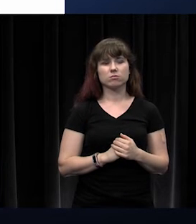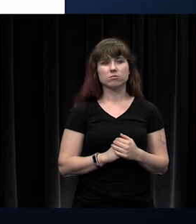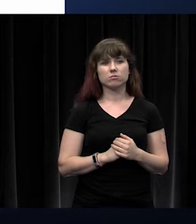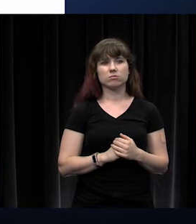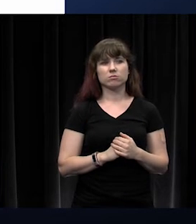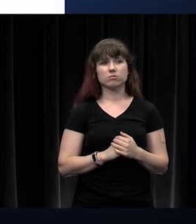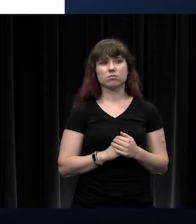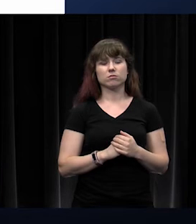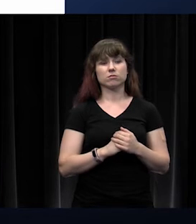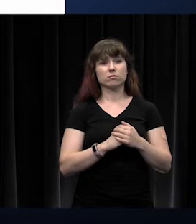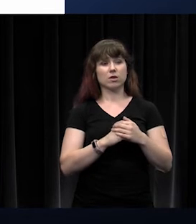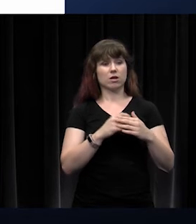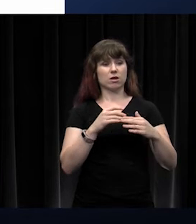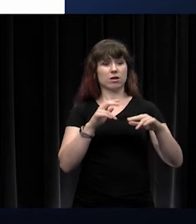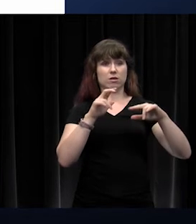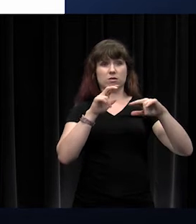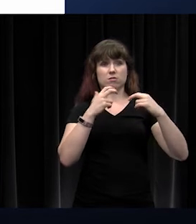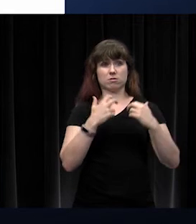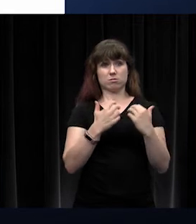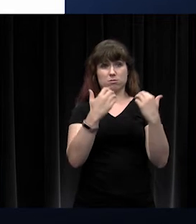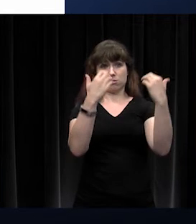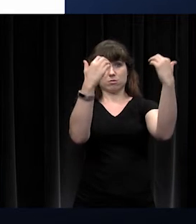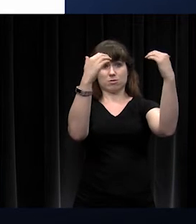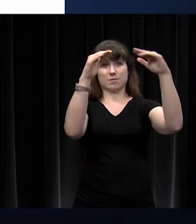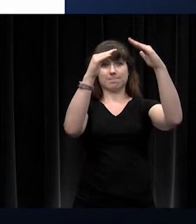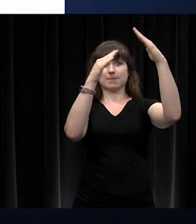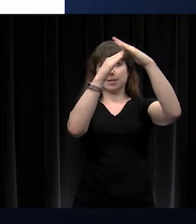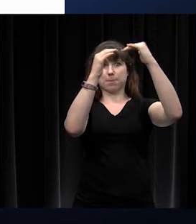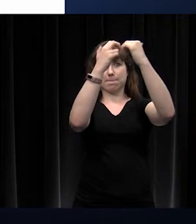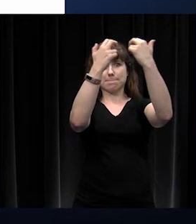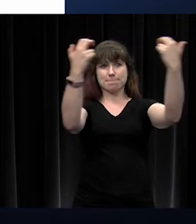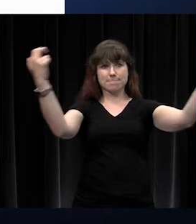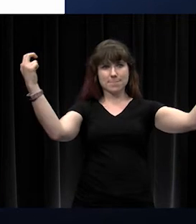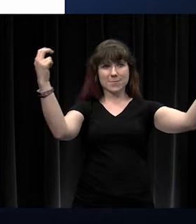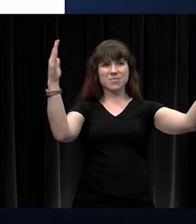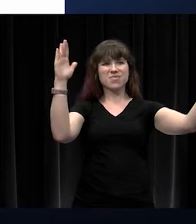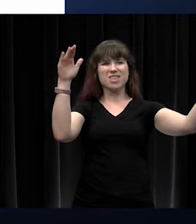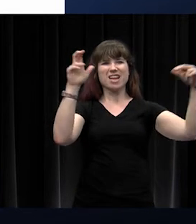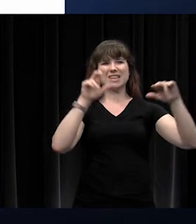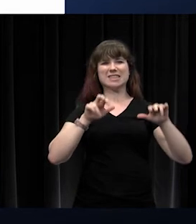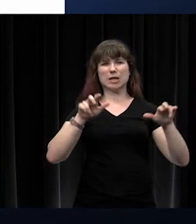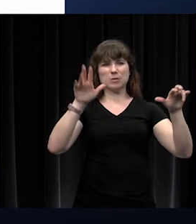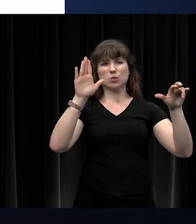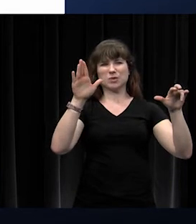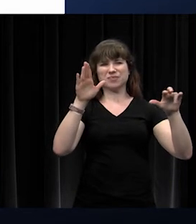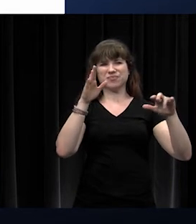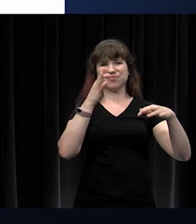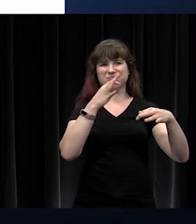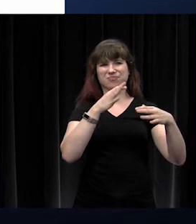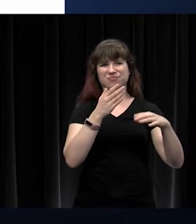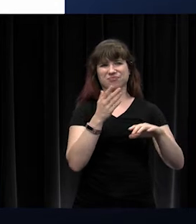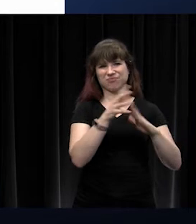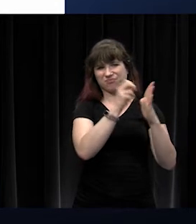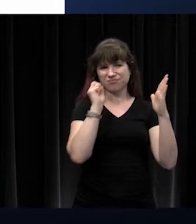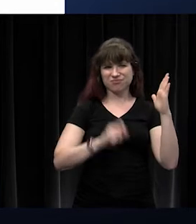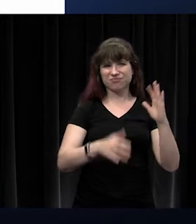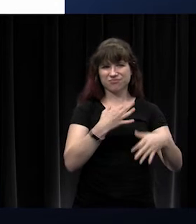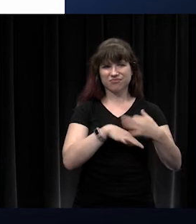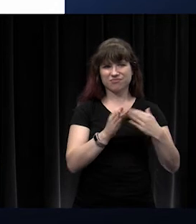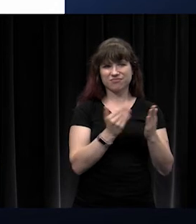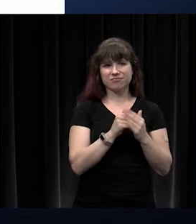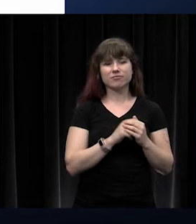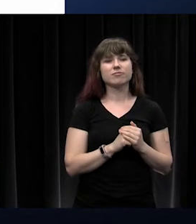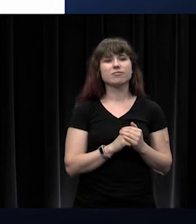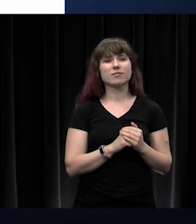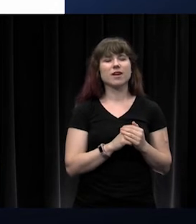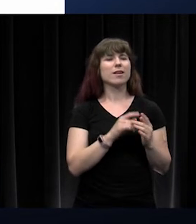of the seating, what we're gonna do is basically just refinish those steps with the wood tones similar to the learning